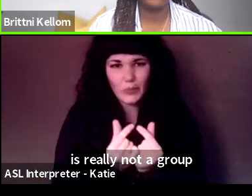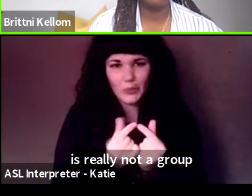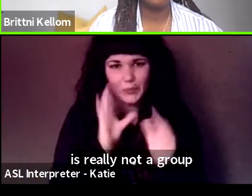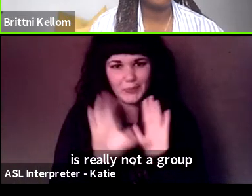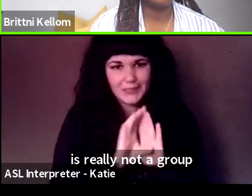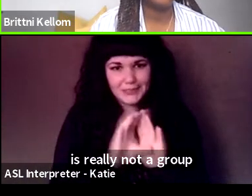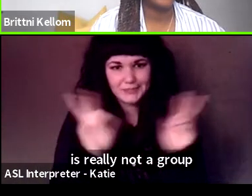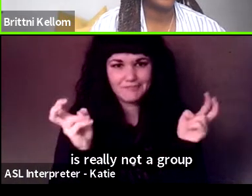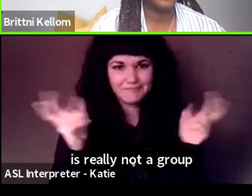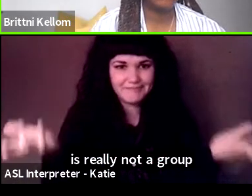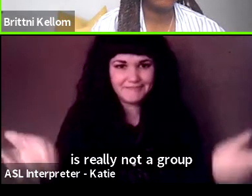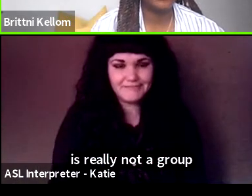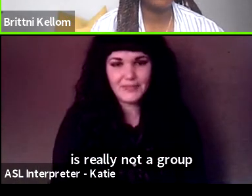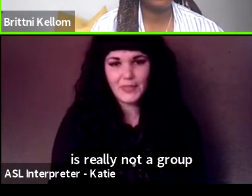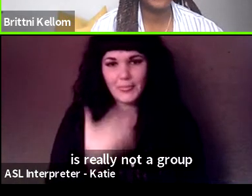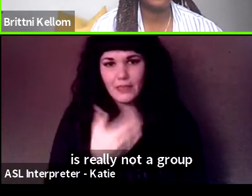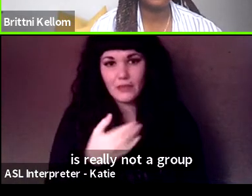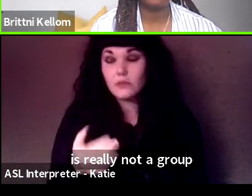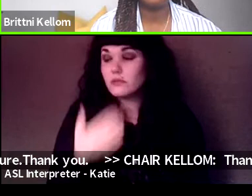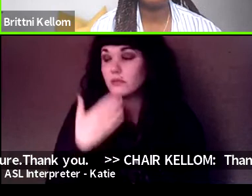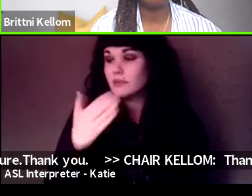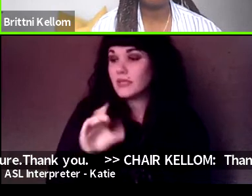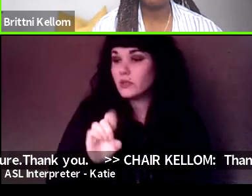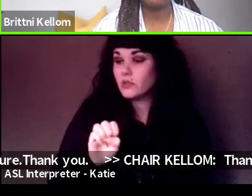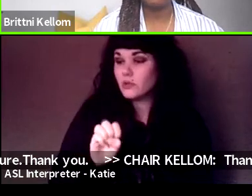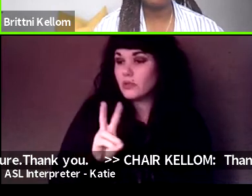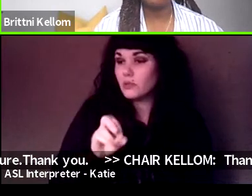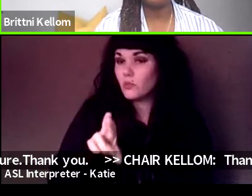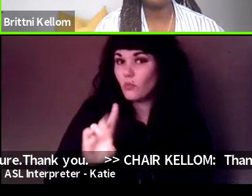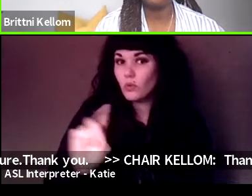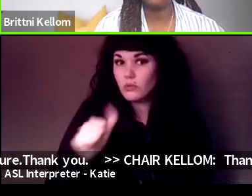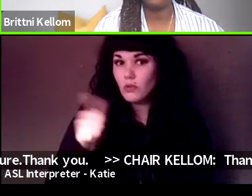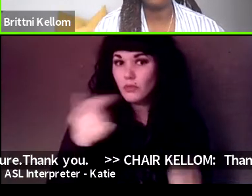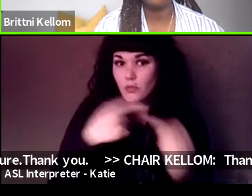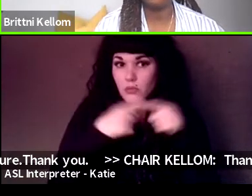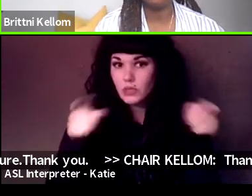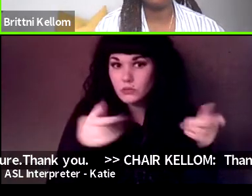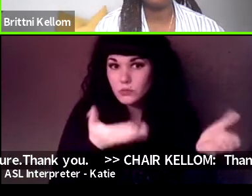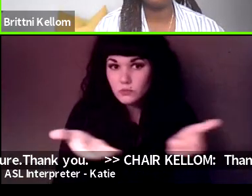Thank you, Edward. Are there any other announcements?